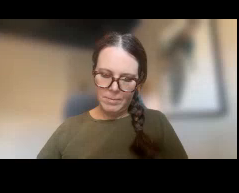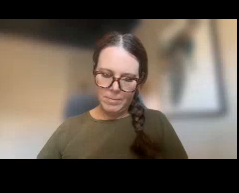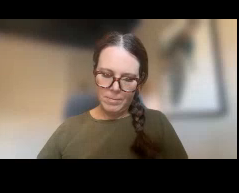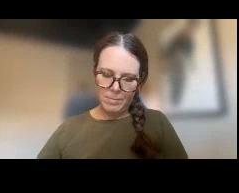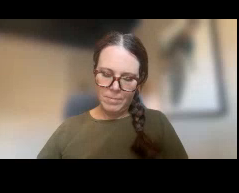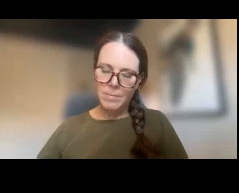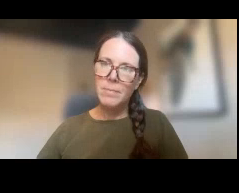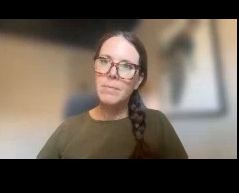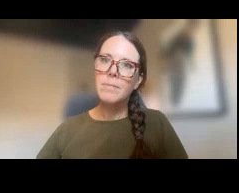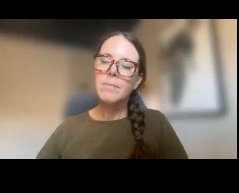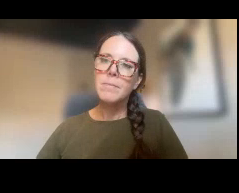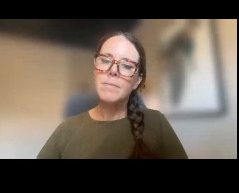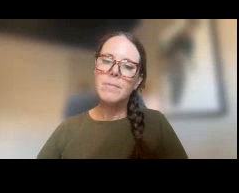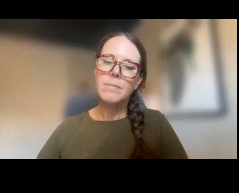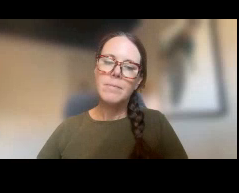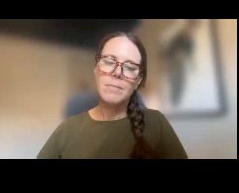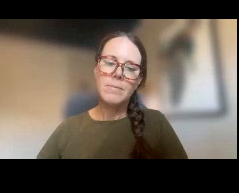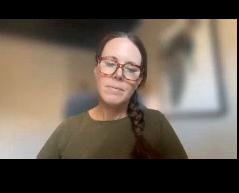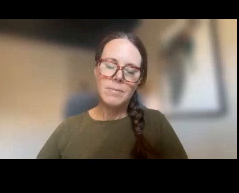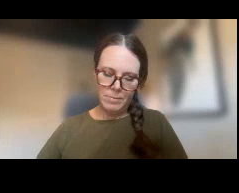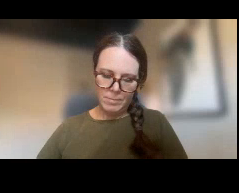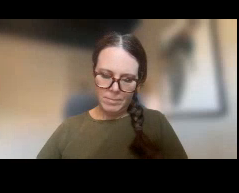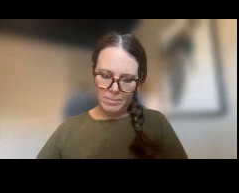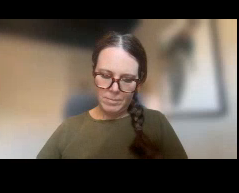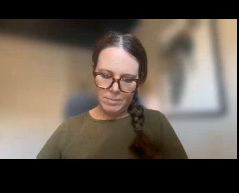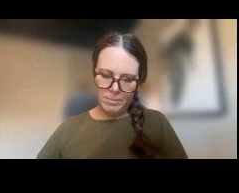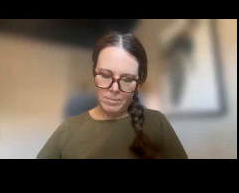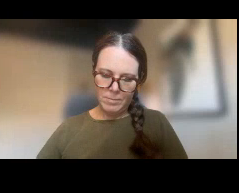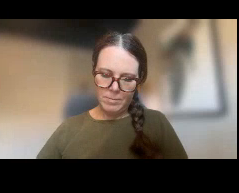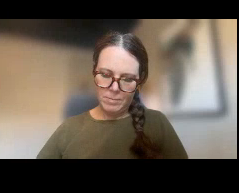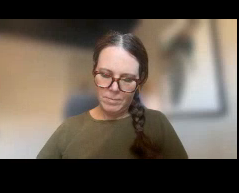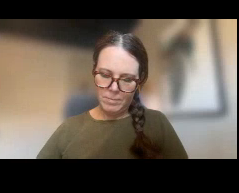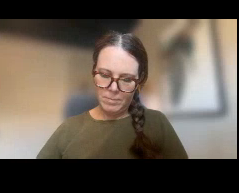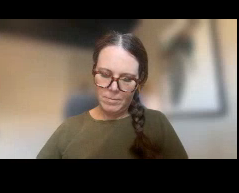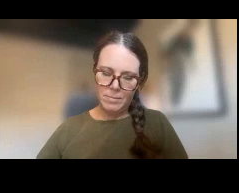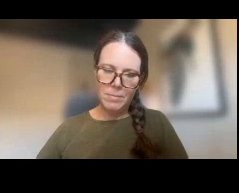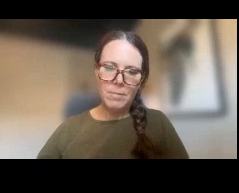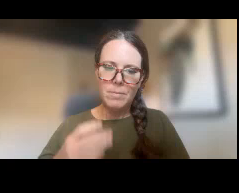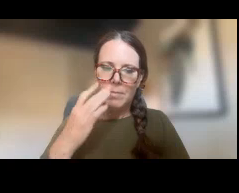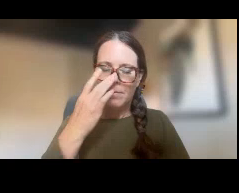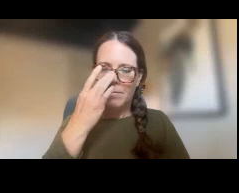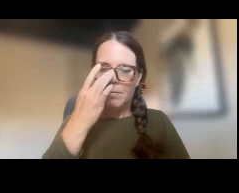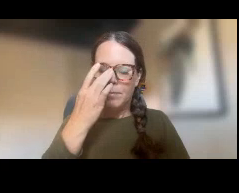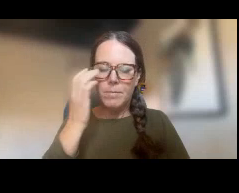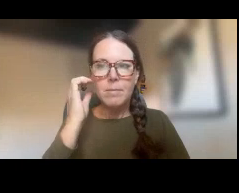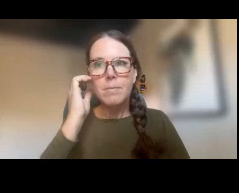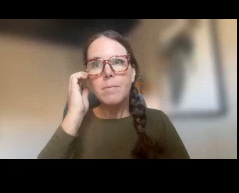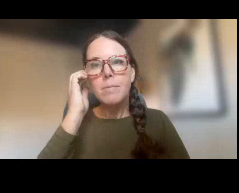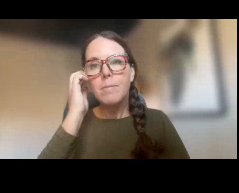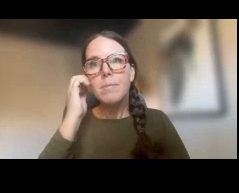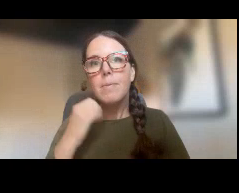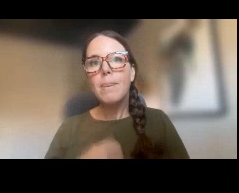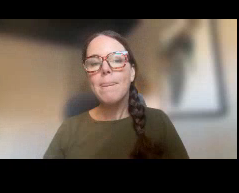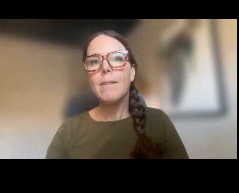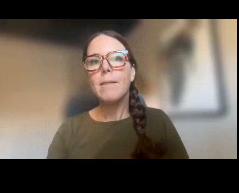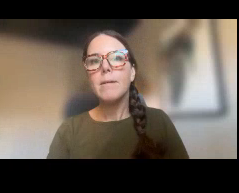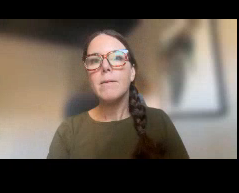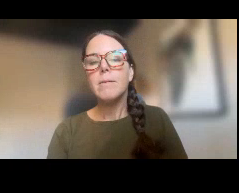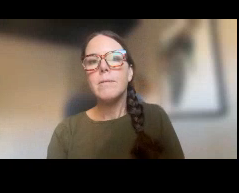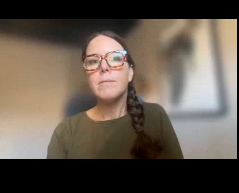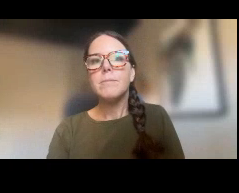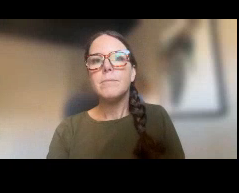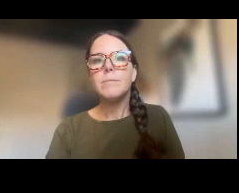last year's application, what they did, how that relates to what they're saying in this year's. So we'll have to address those in